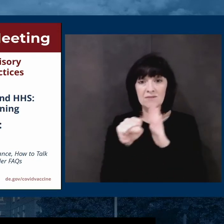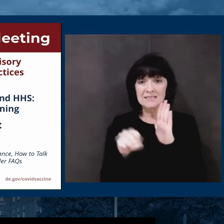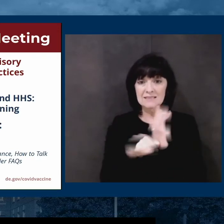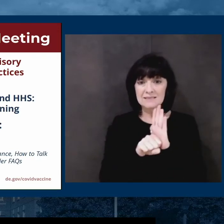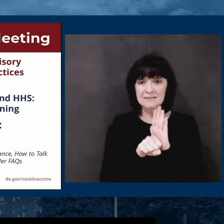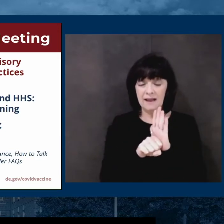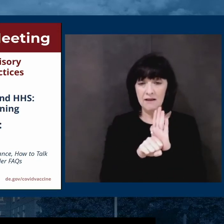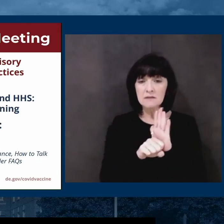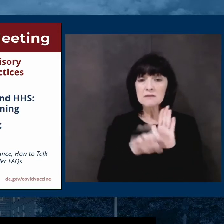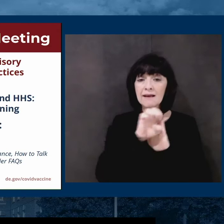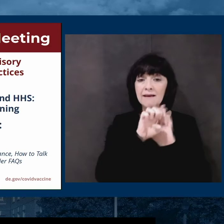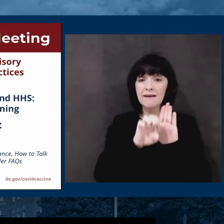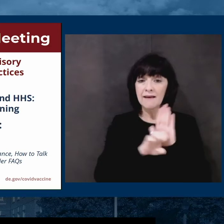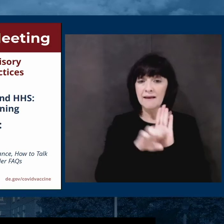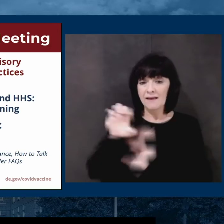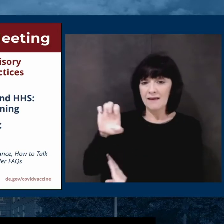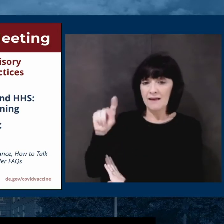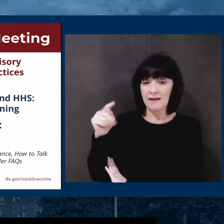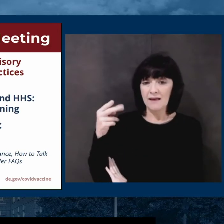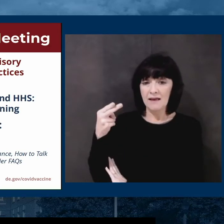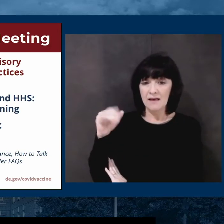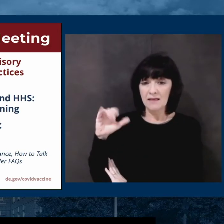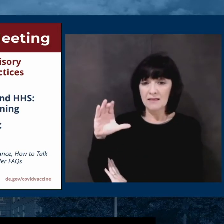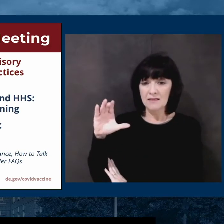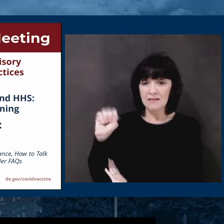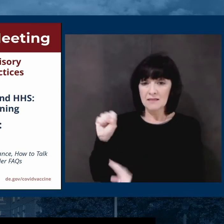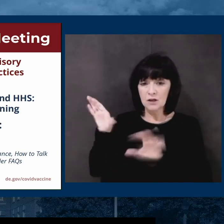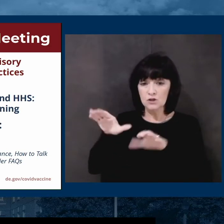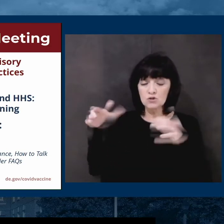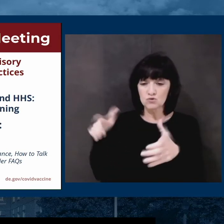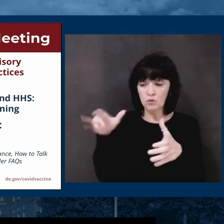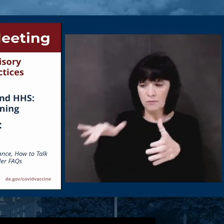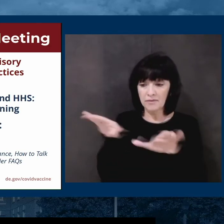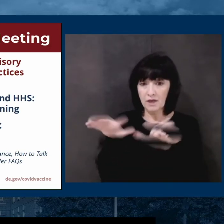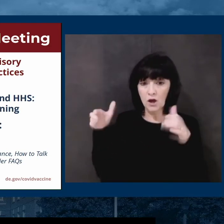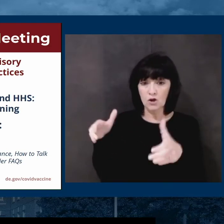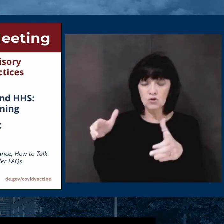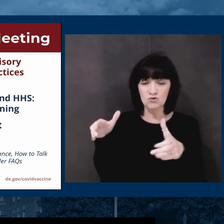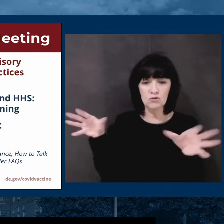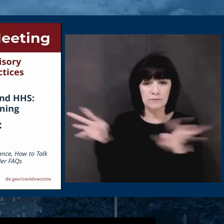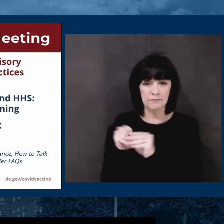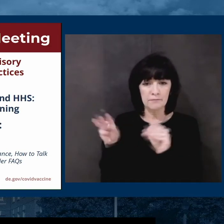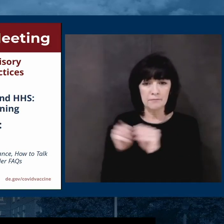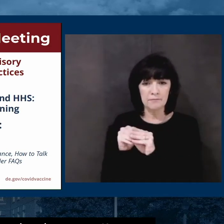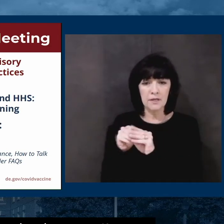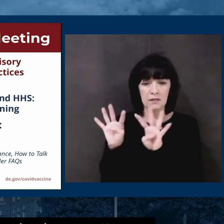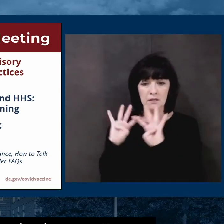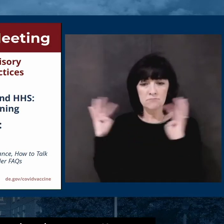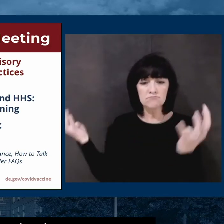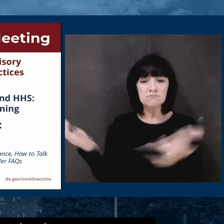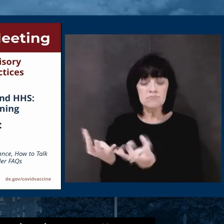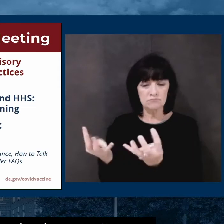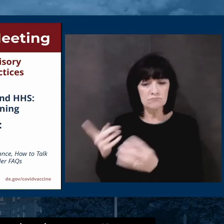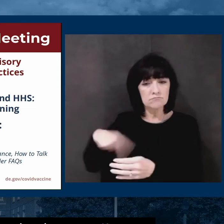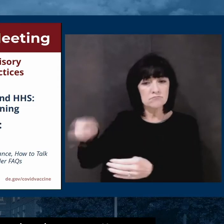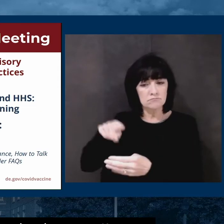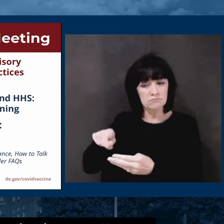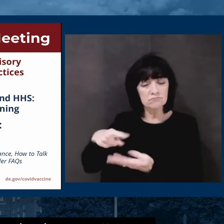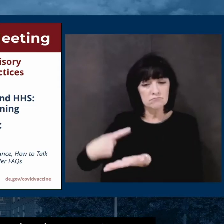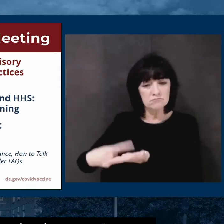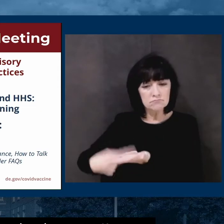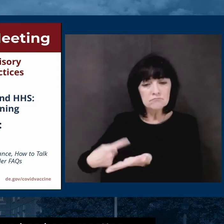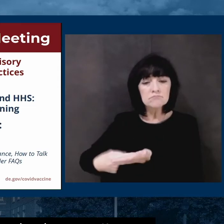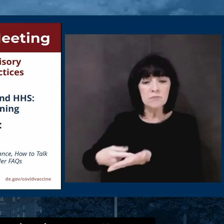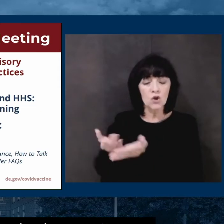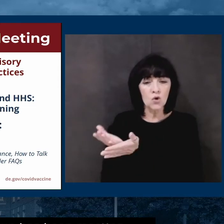and this group has been meeting fairly frequently to review some of these guidance that we're getting. Not only are we seeing what